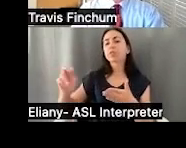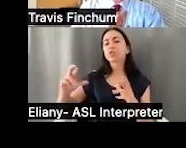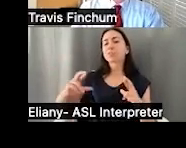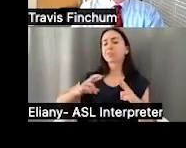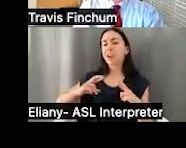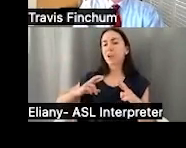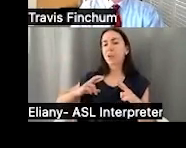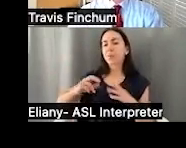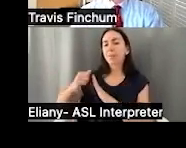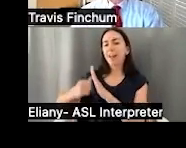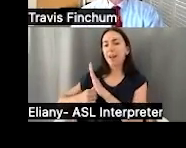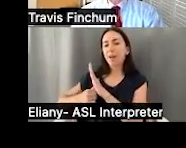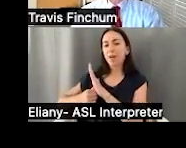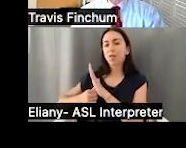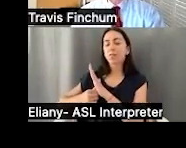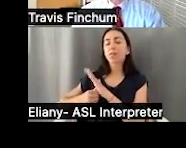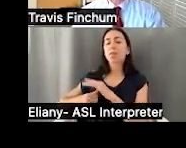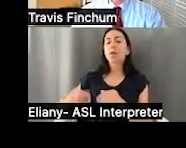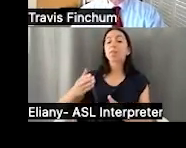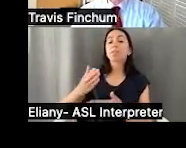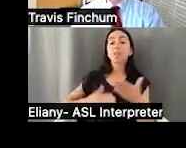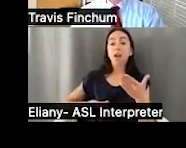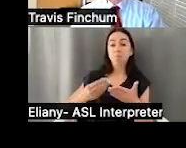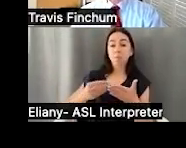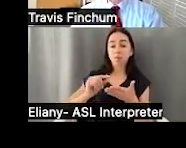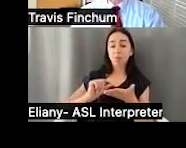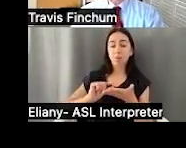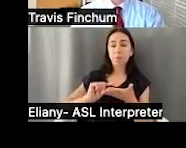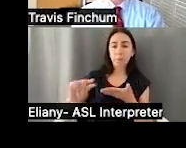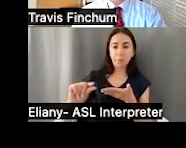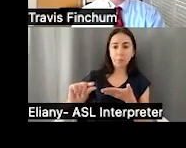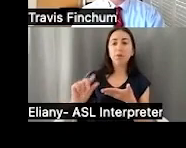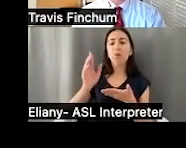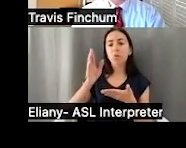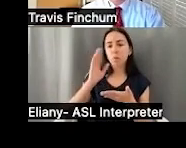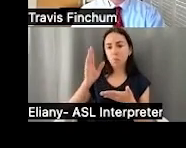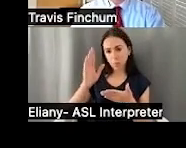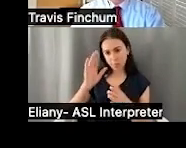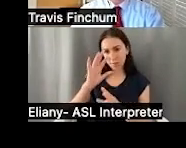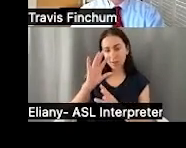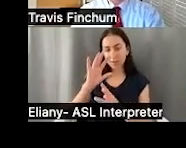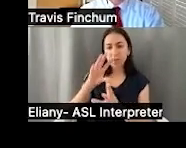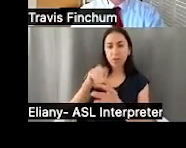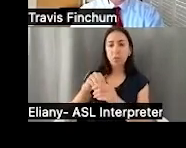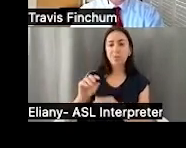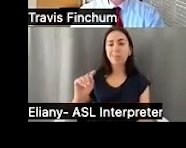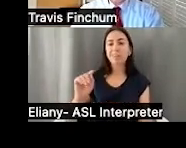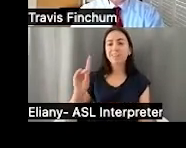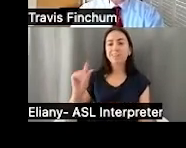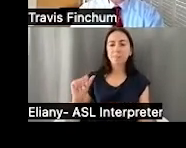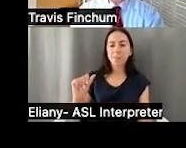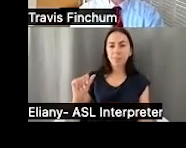fund, but they take a little bit of our tax money and put it into a disability trust fund. Where that comes